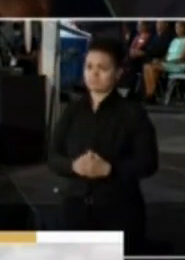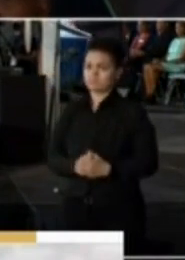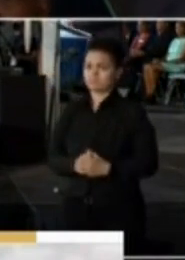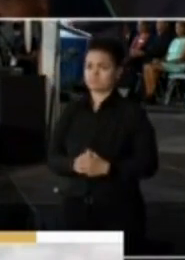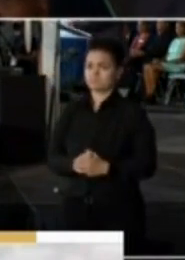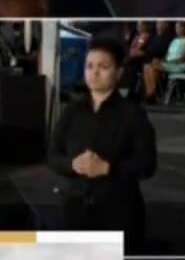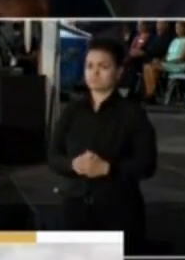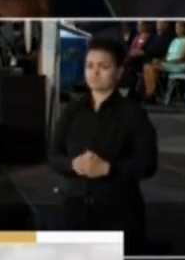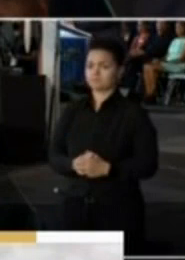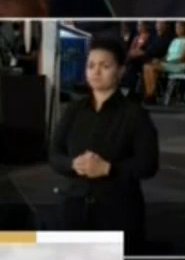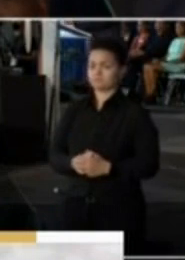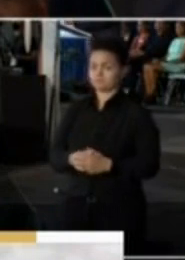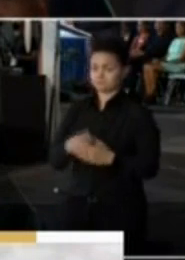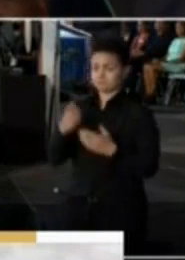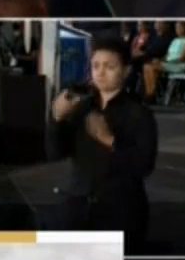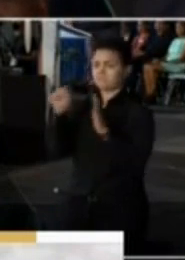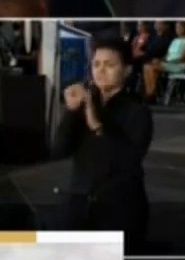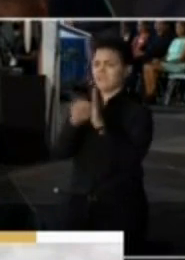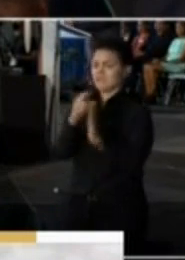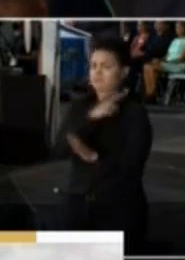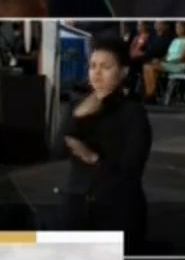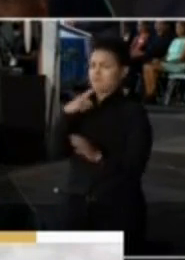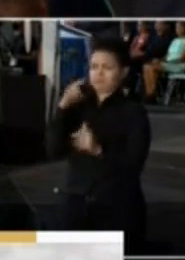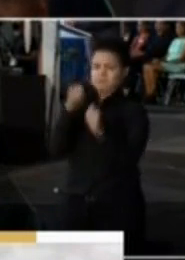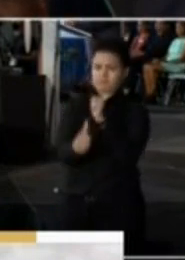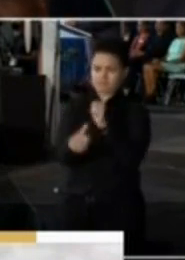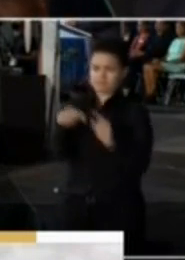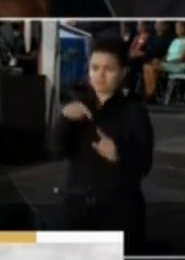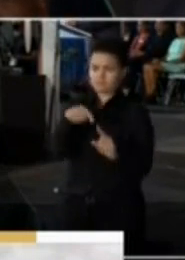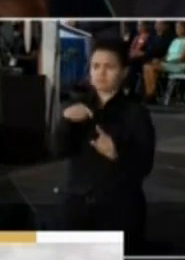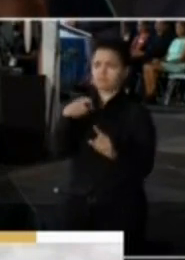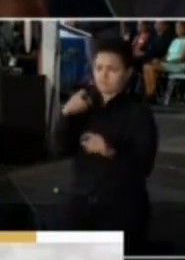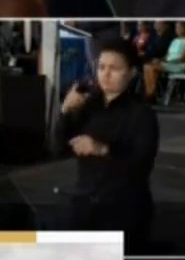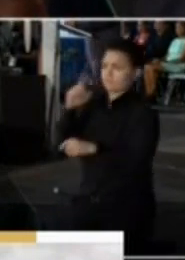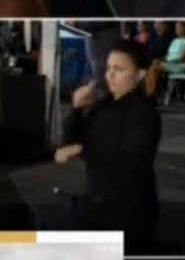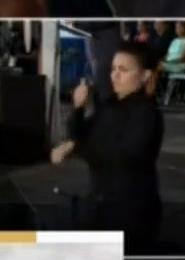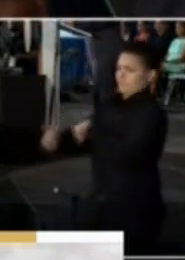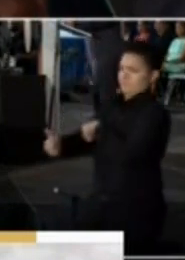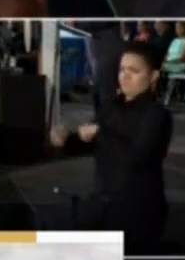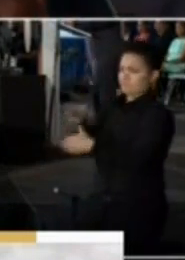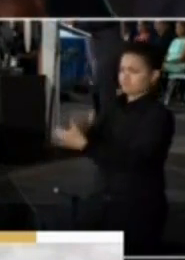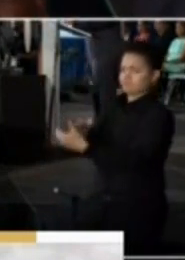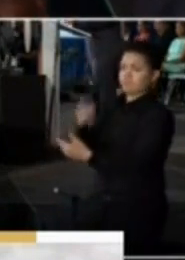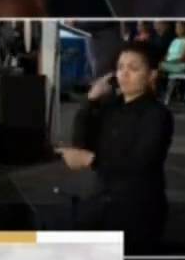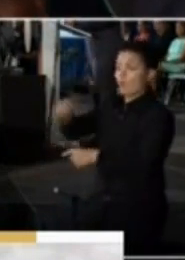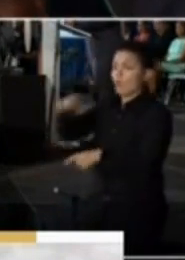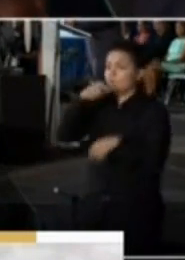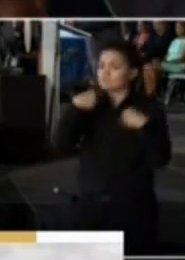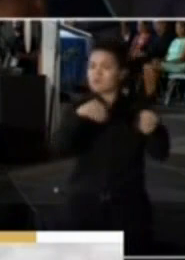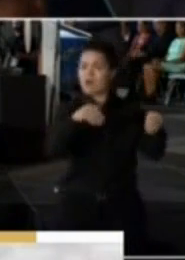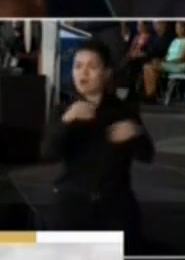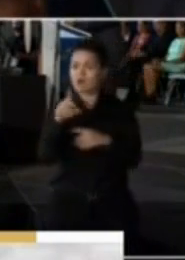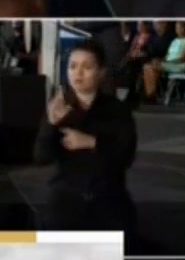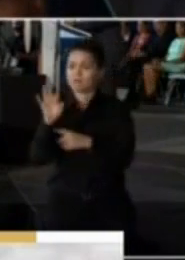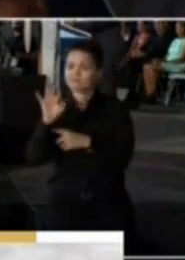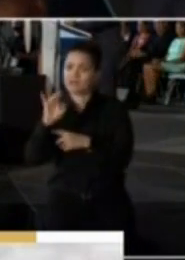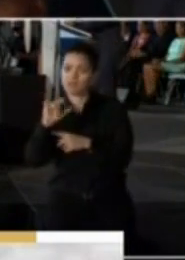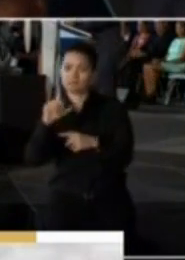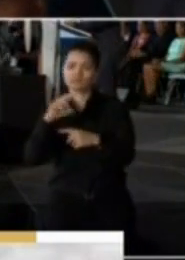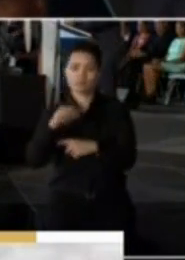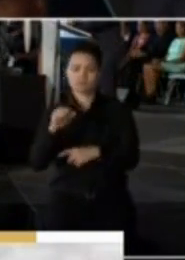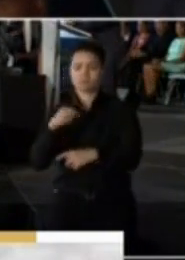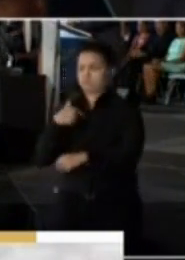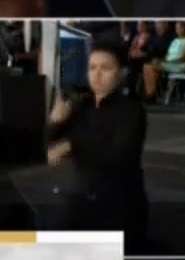dealers more accountable and provide more support for those suffering from addiction. Speaker Alec Garnett, I see